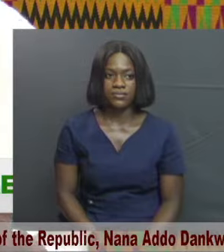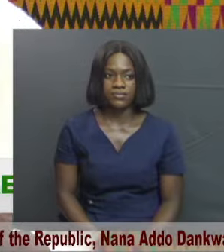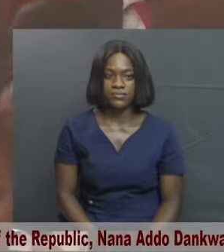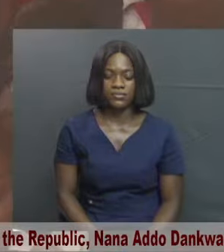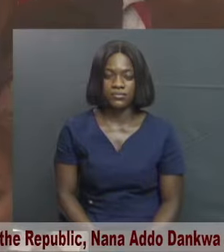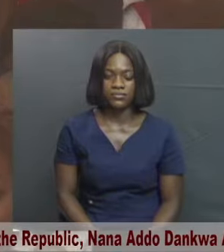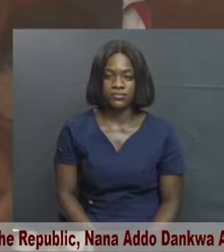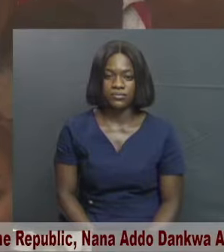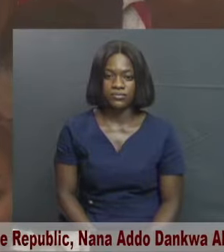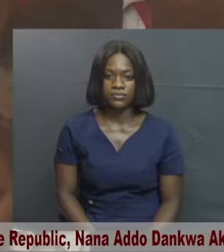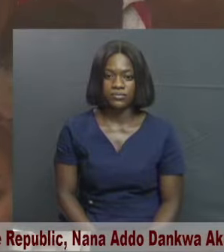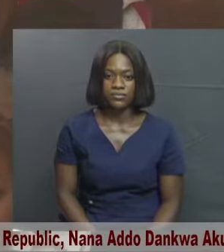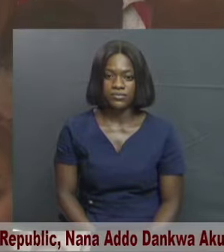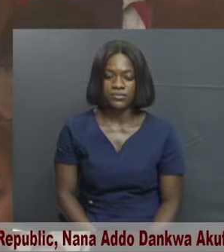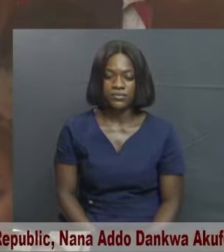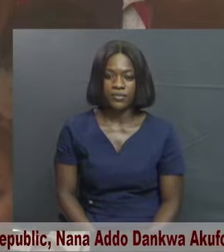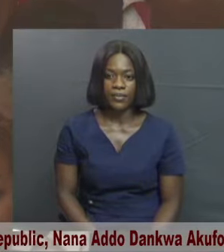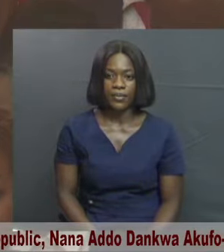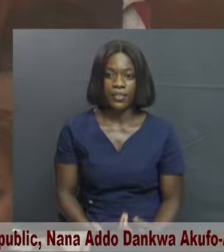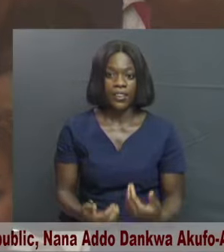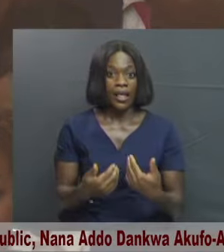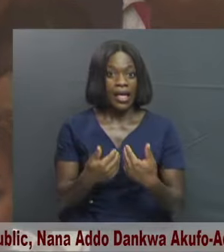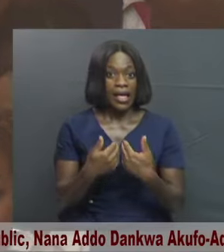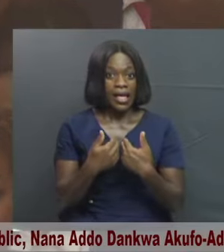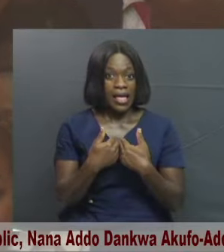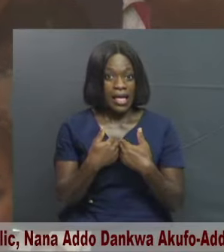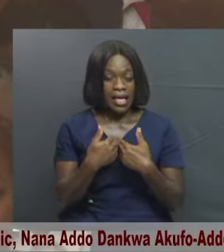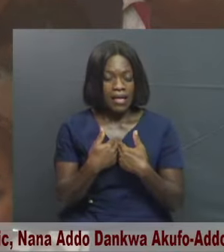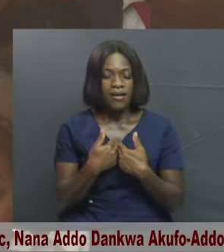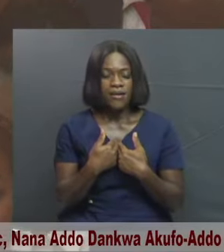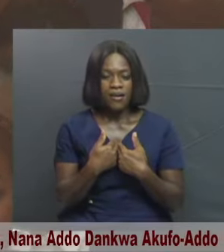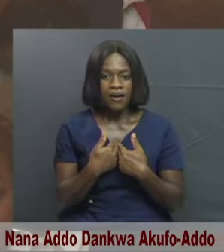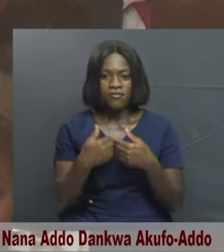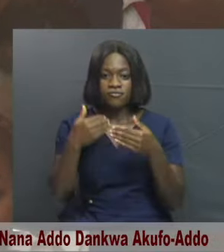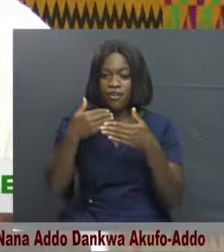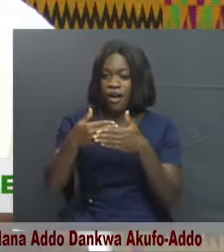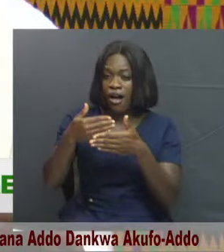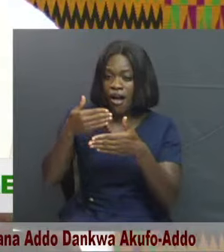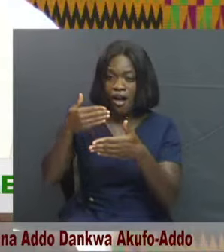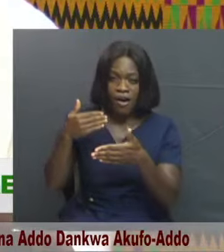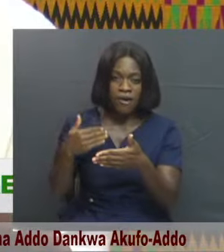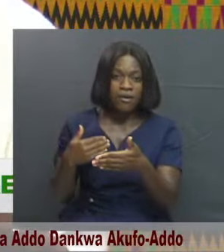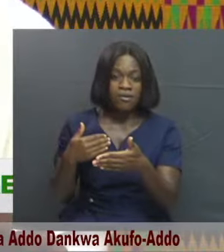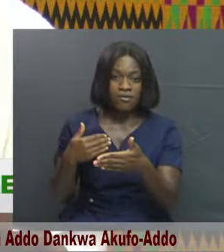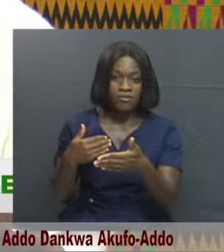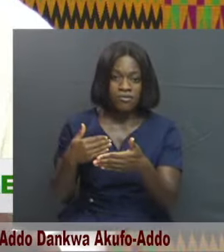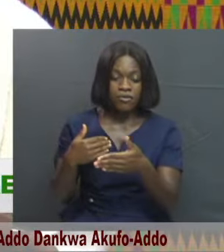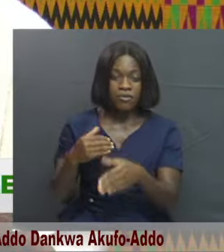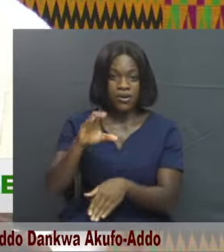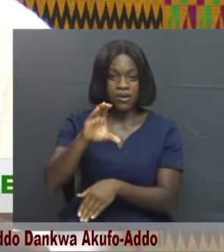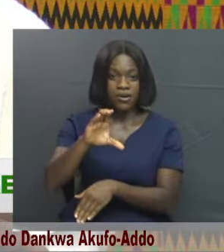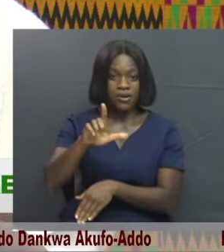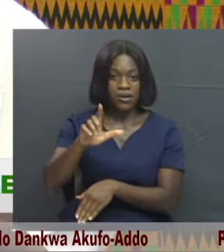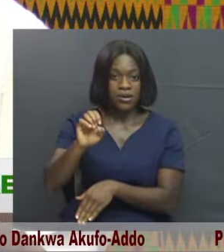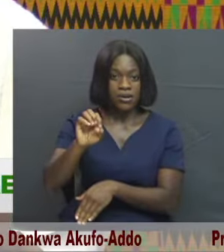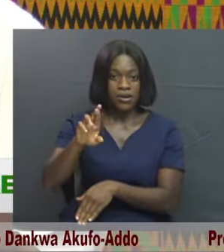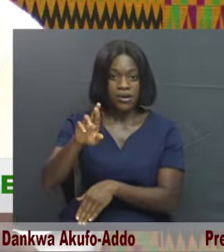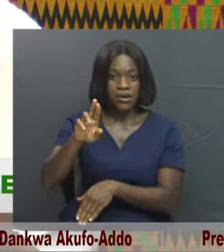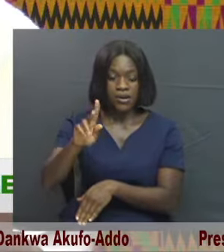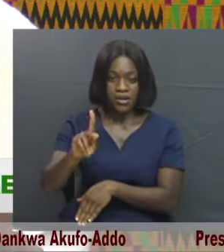qu we have the veteran former clar